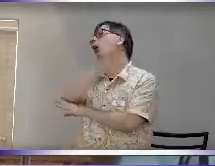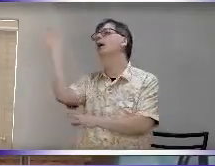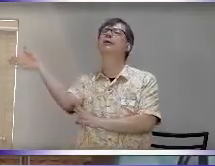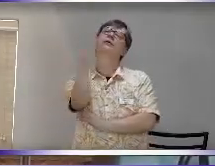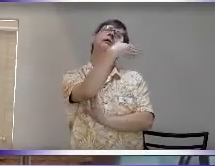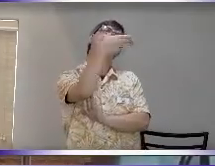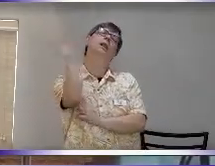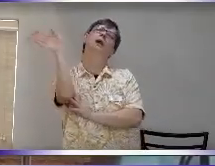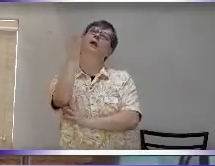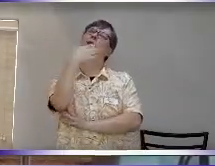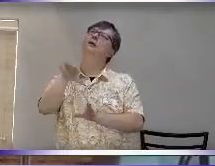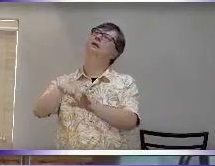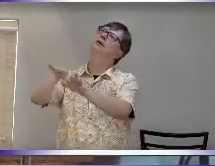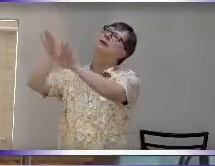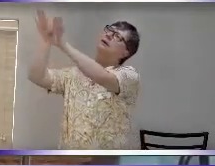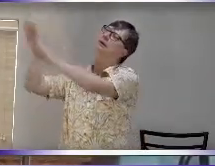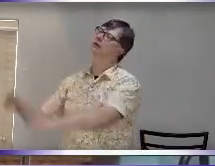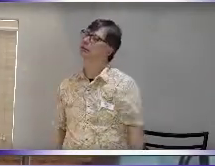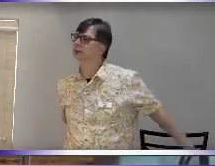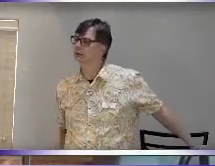flying. So